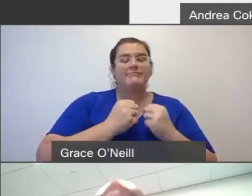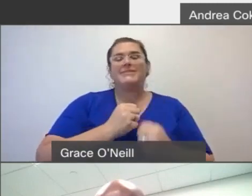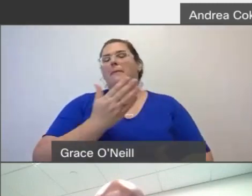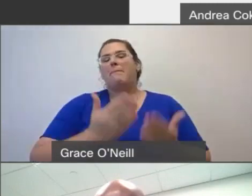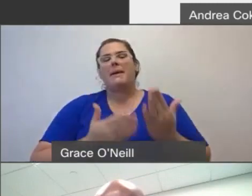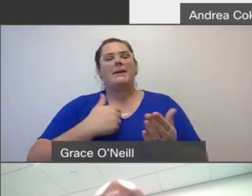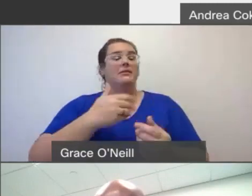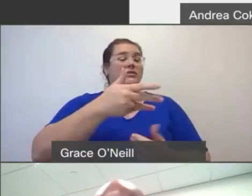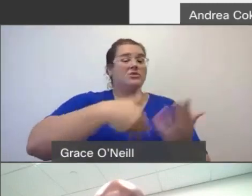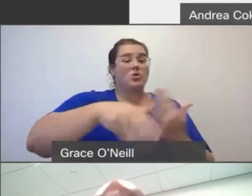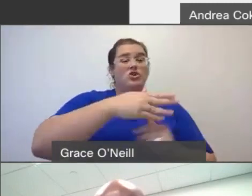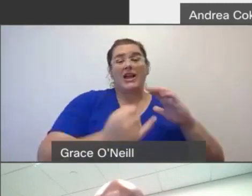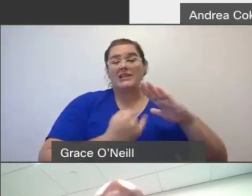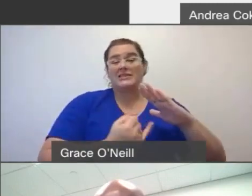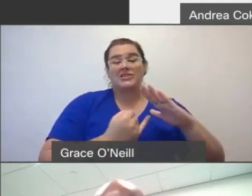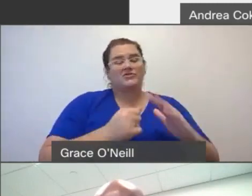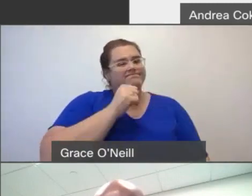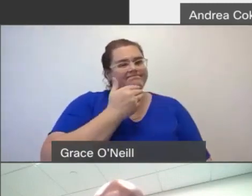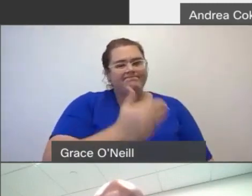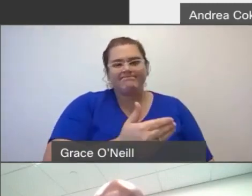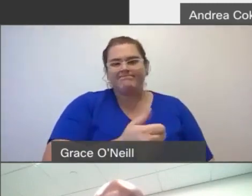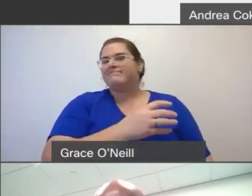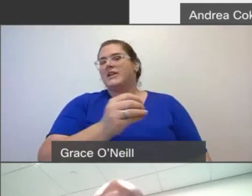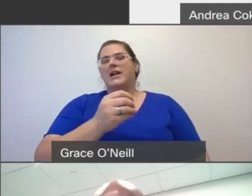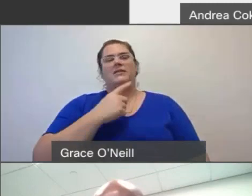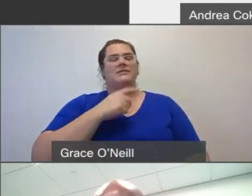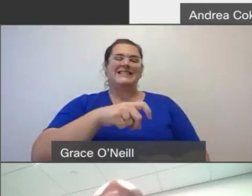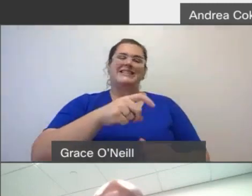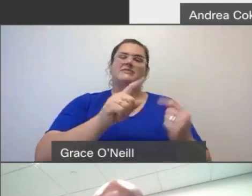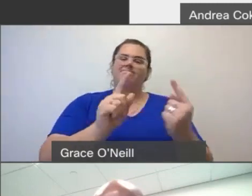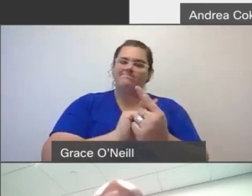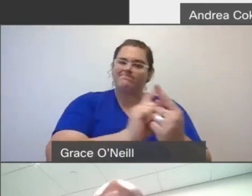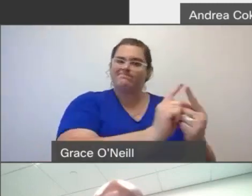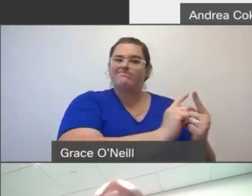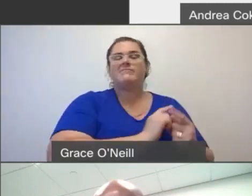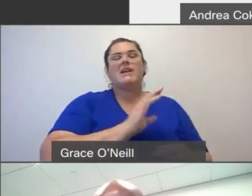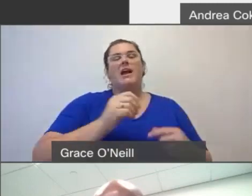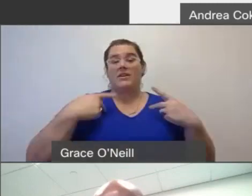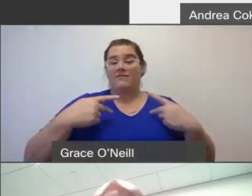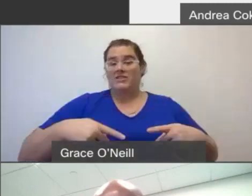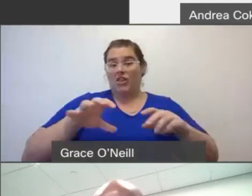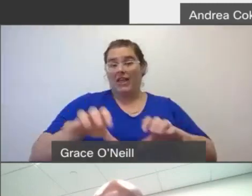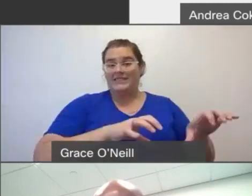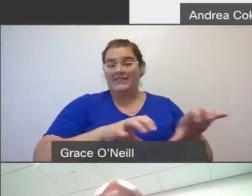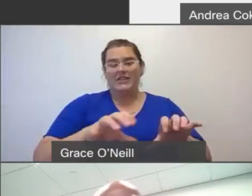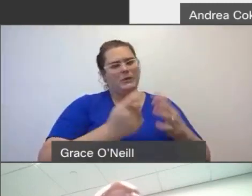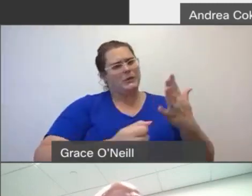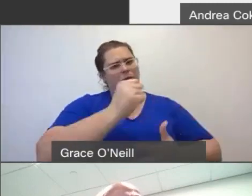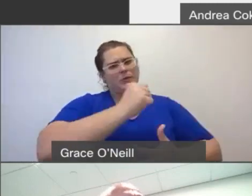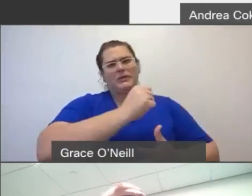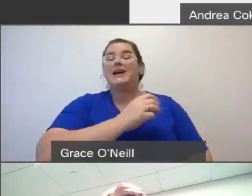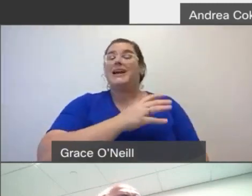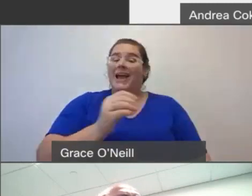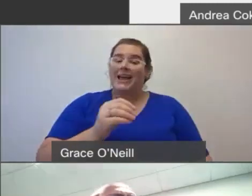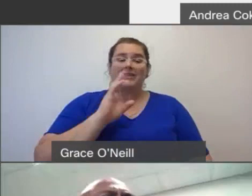engaged in the community, to have social interactions, to have physical activity. And how are they going to